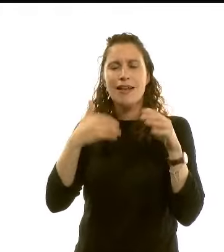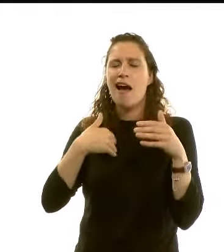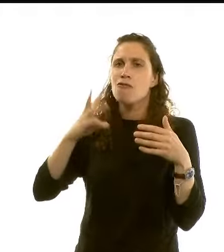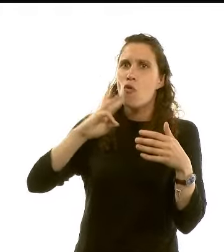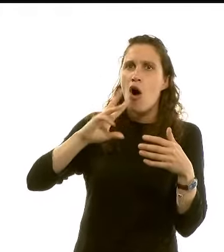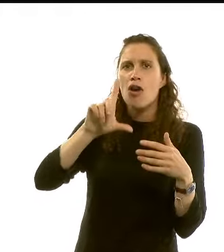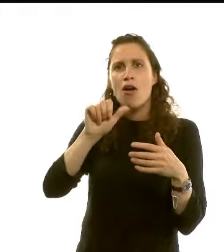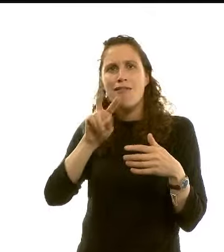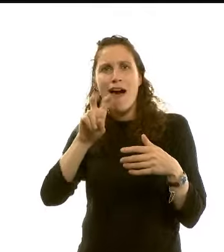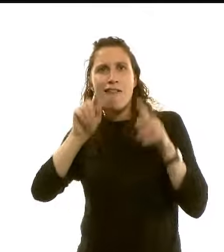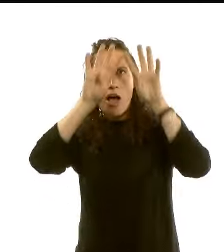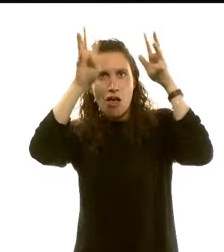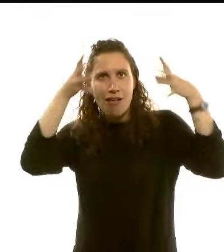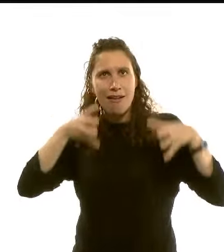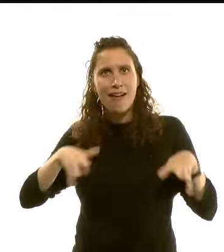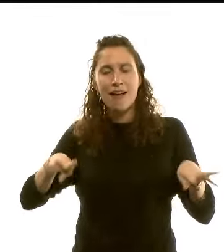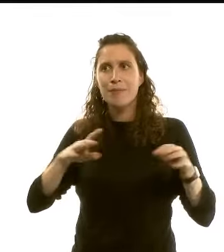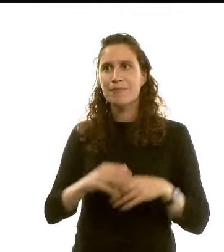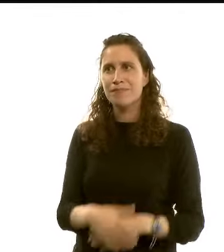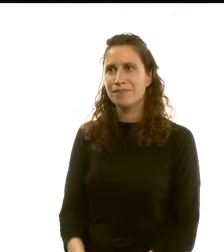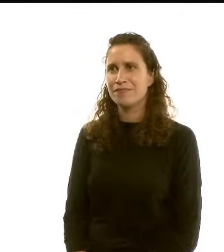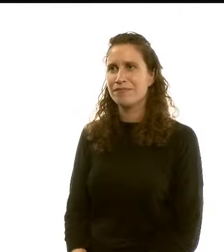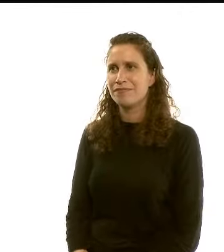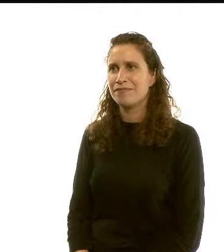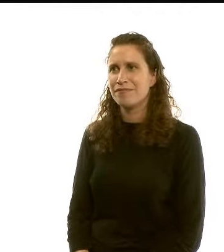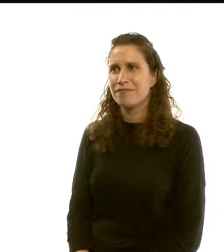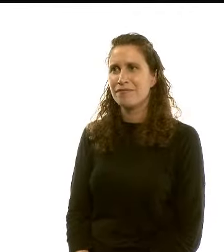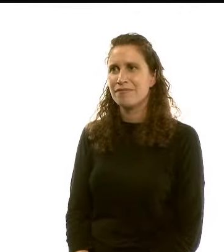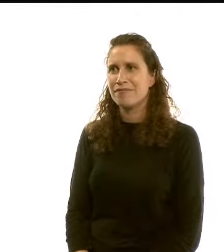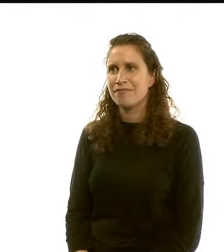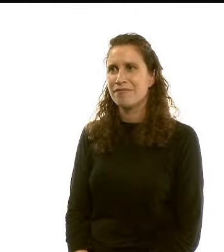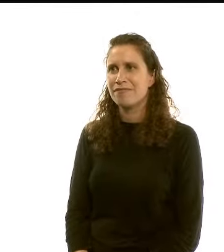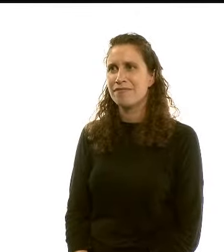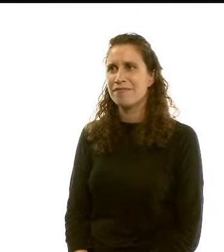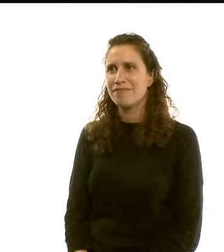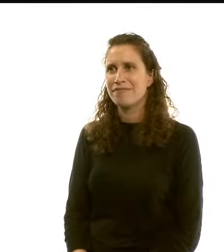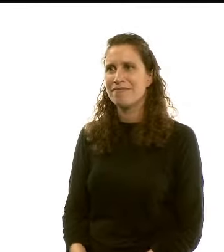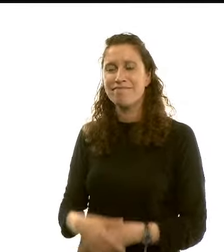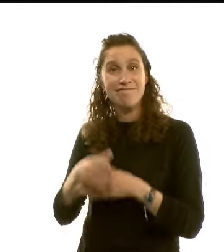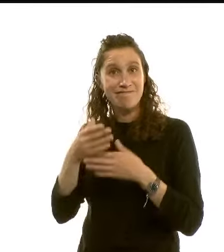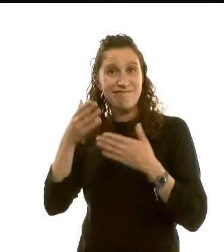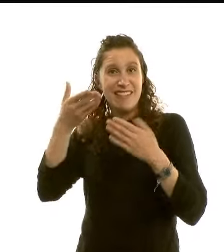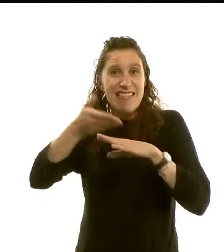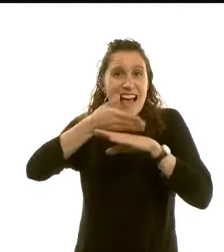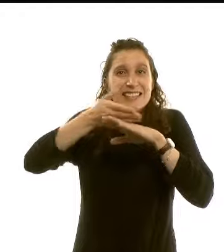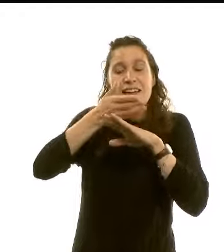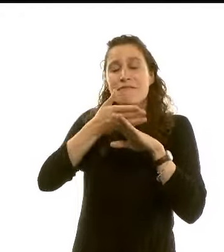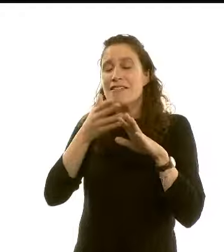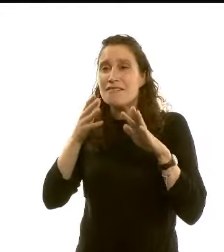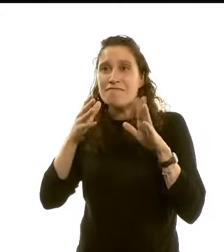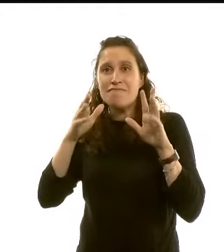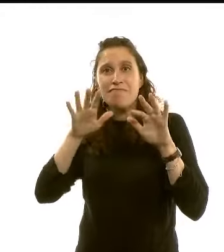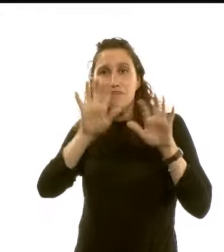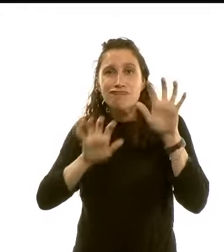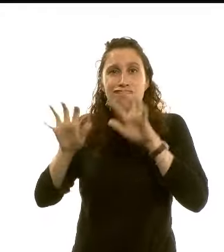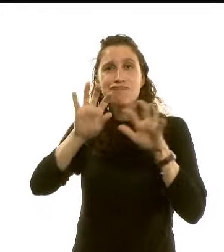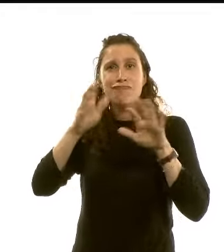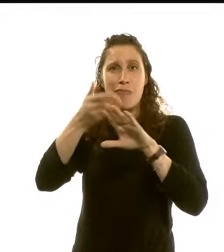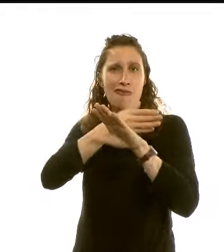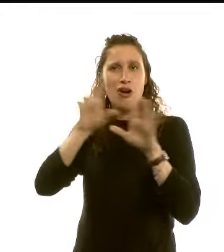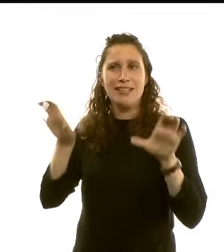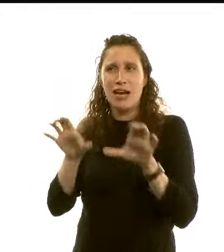from the cave ceiling. I got to work filling in the rest of the cave and doing some landscaping before I got to the actual decoration part.